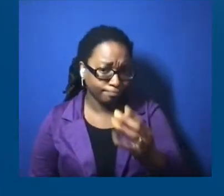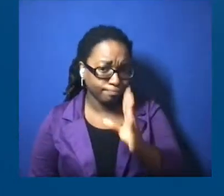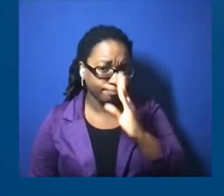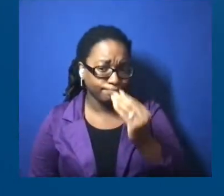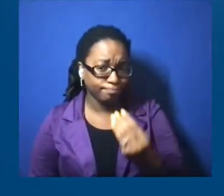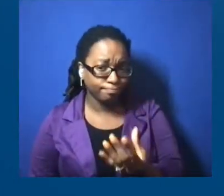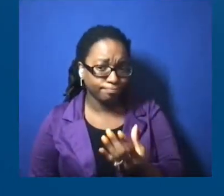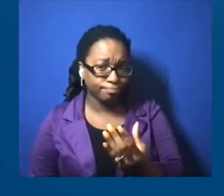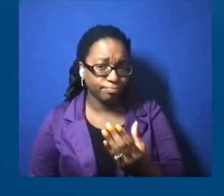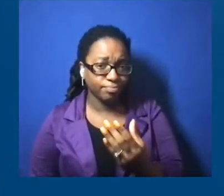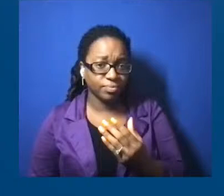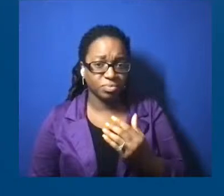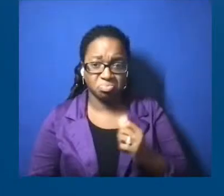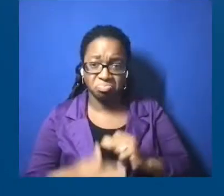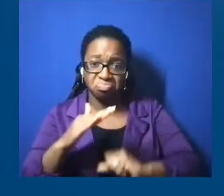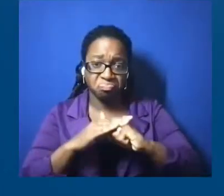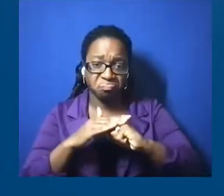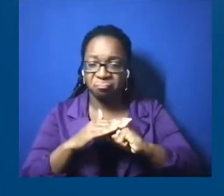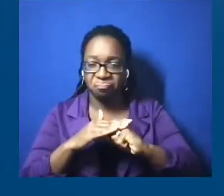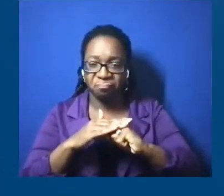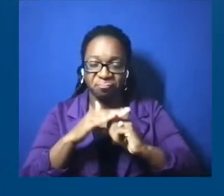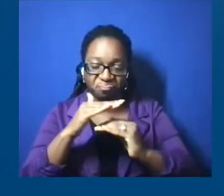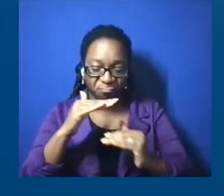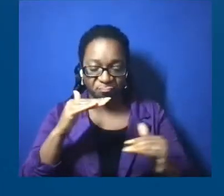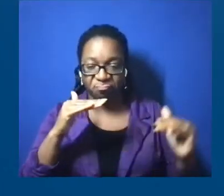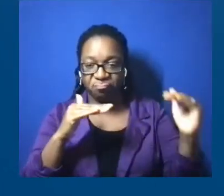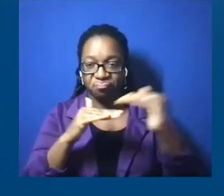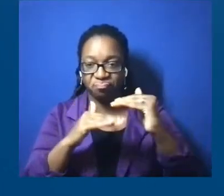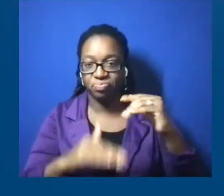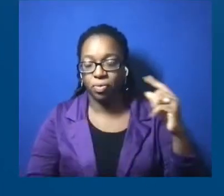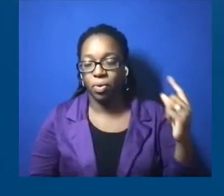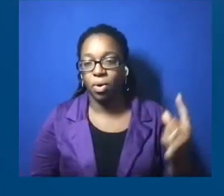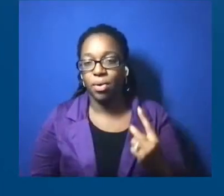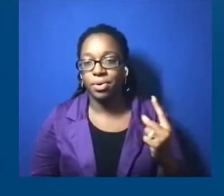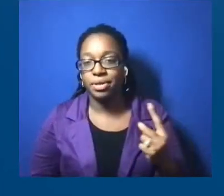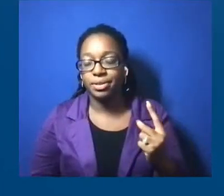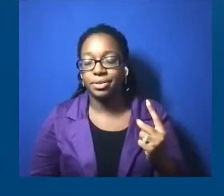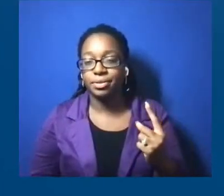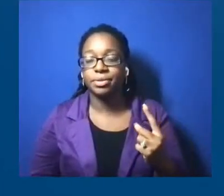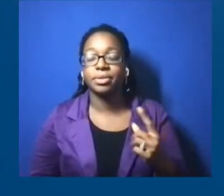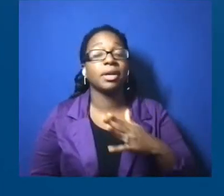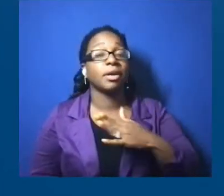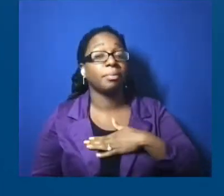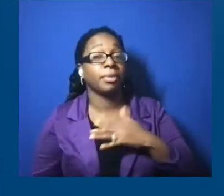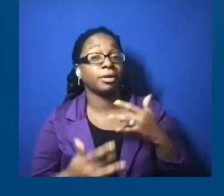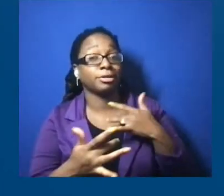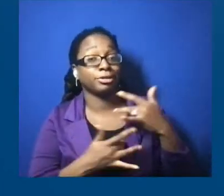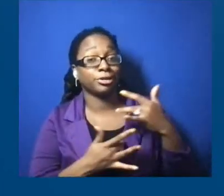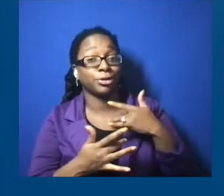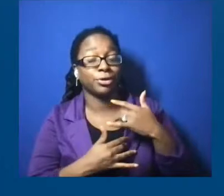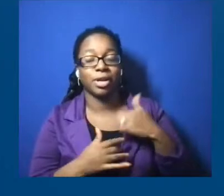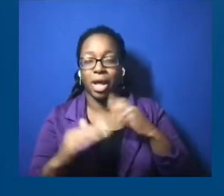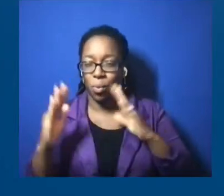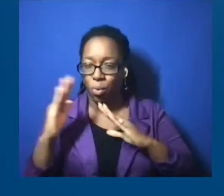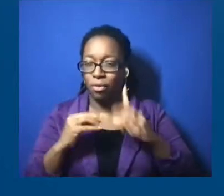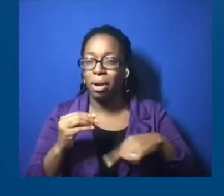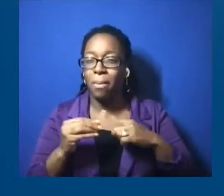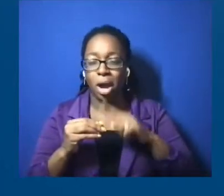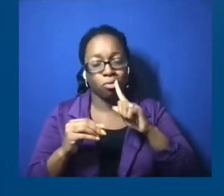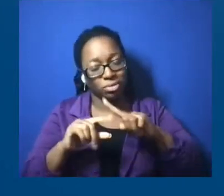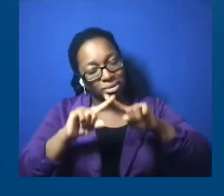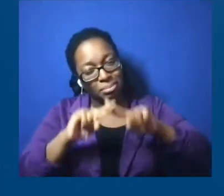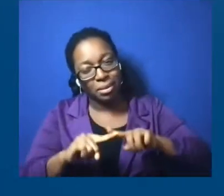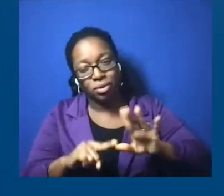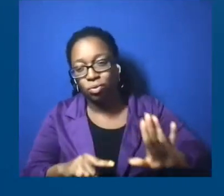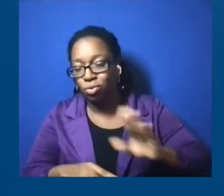our capacity. And one of the things that I worry about, and that's why I'm so counting on your generation, and I mean it from the bottom of my